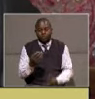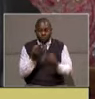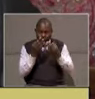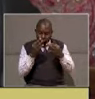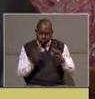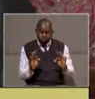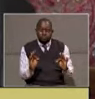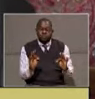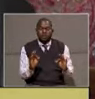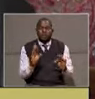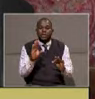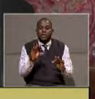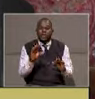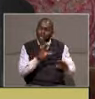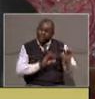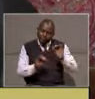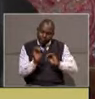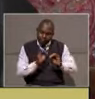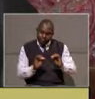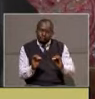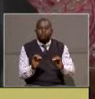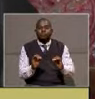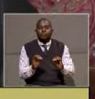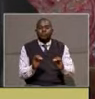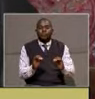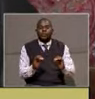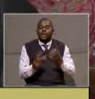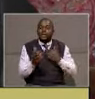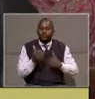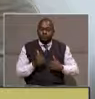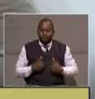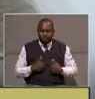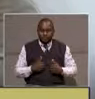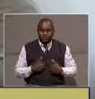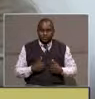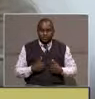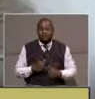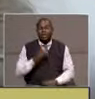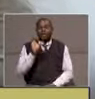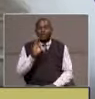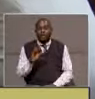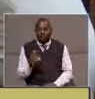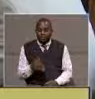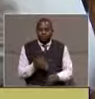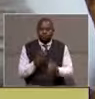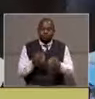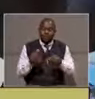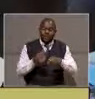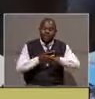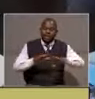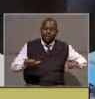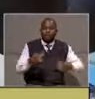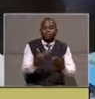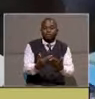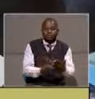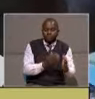encumbrances and without any subsisting lease interests. The committee has tasked the land registry to provide